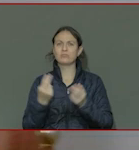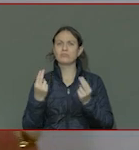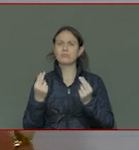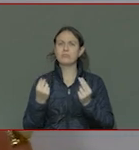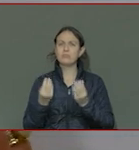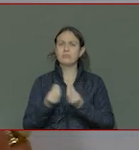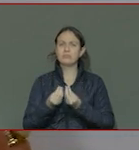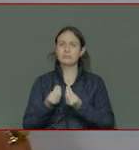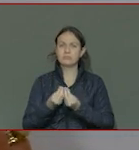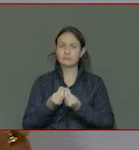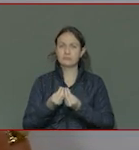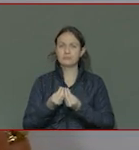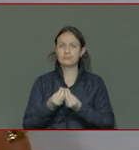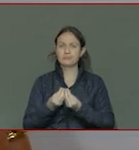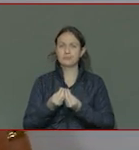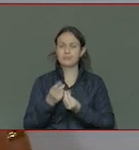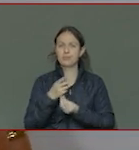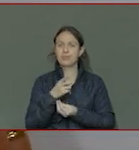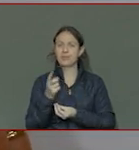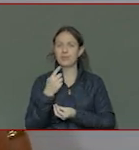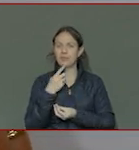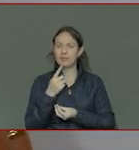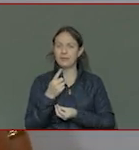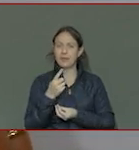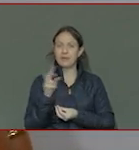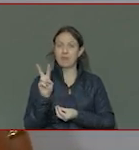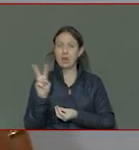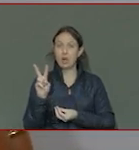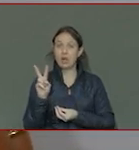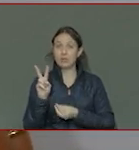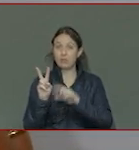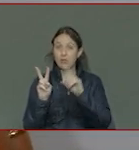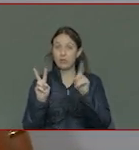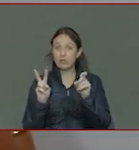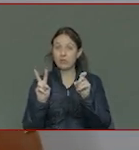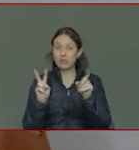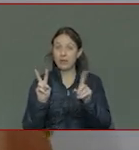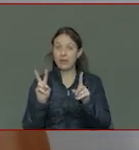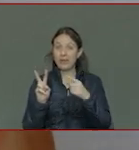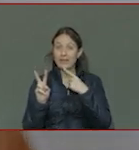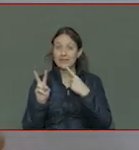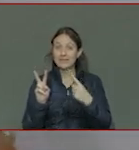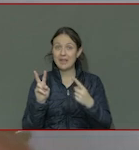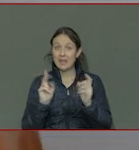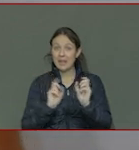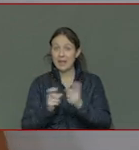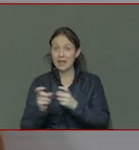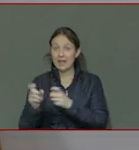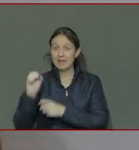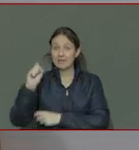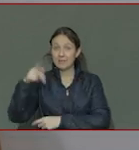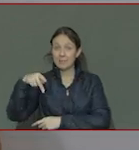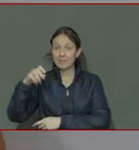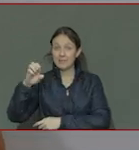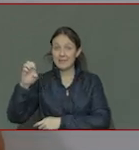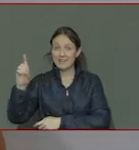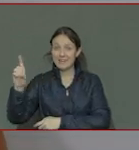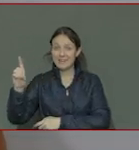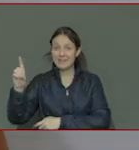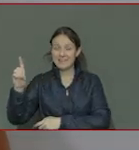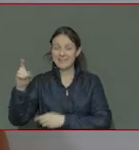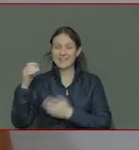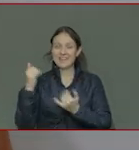also, they didn't ask velocity, they asked speed. So you must just transfer now and just